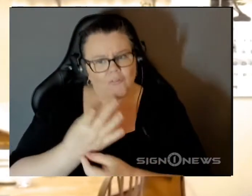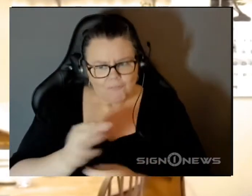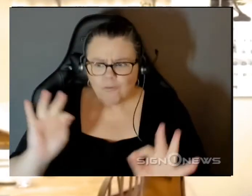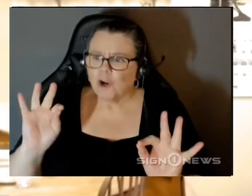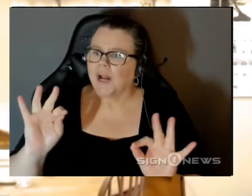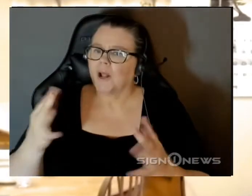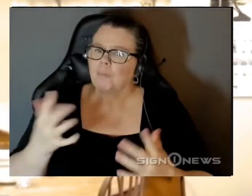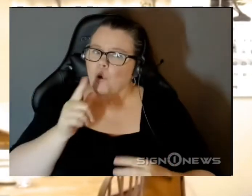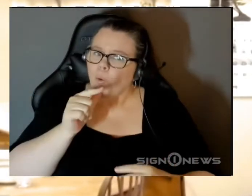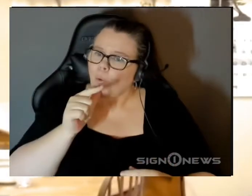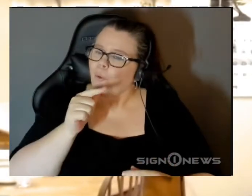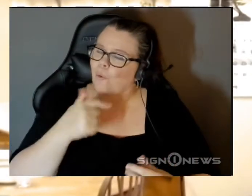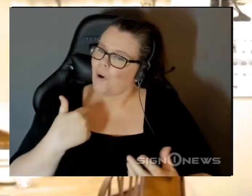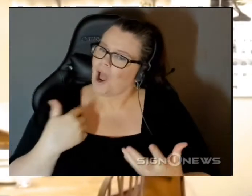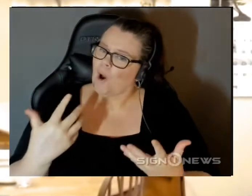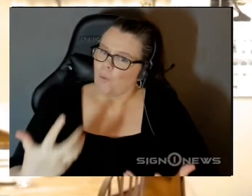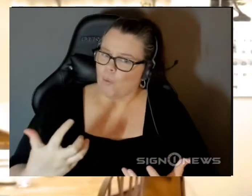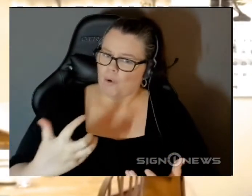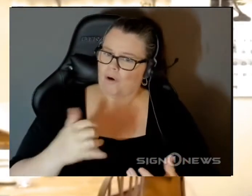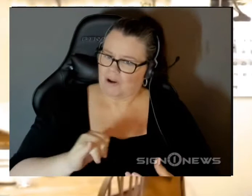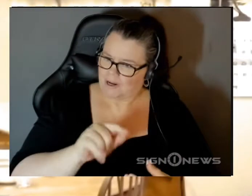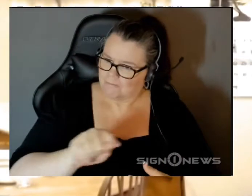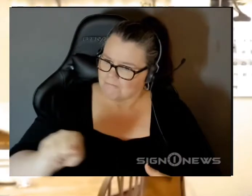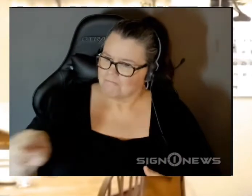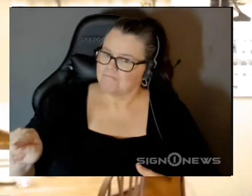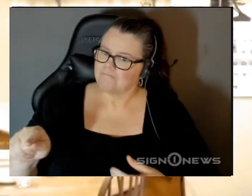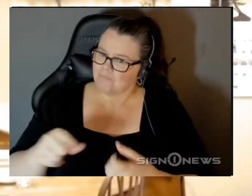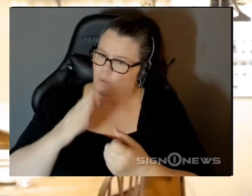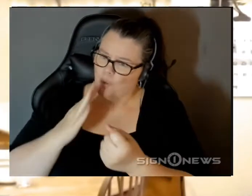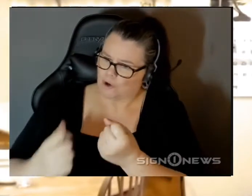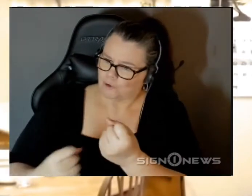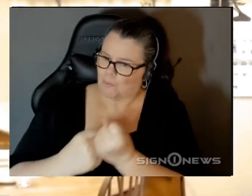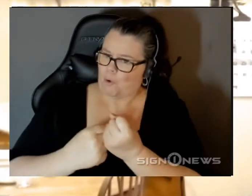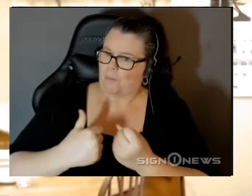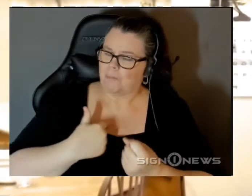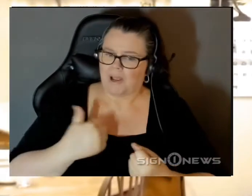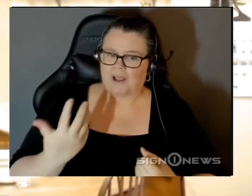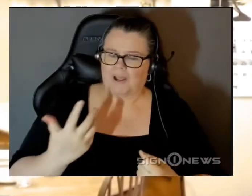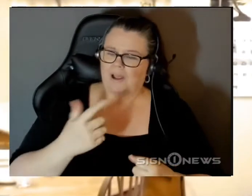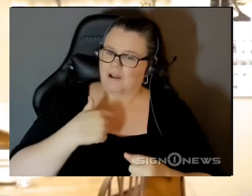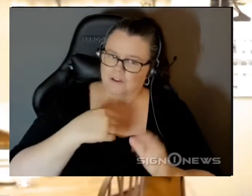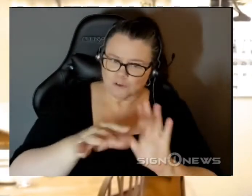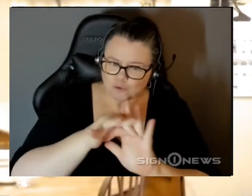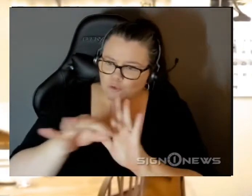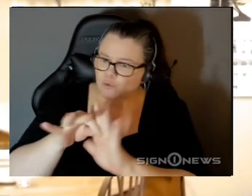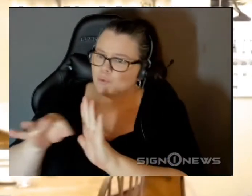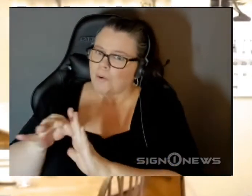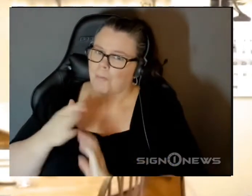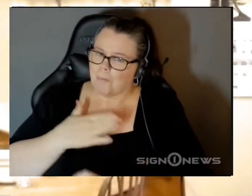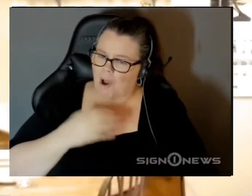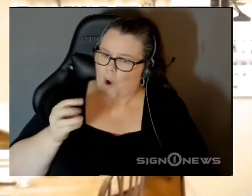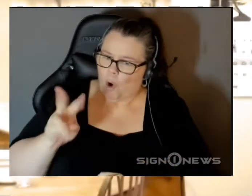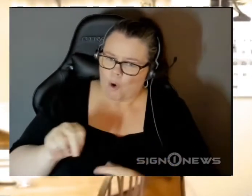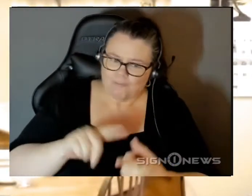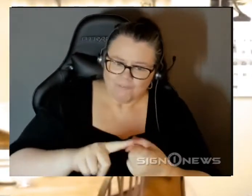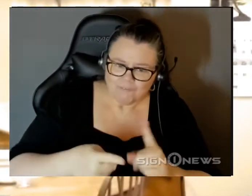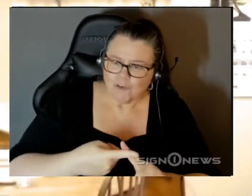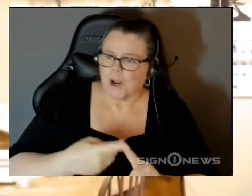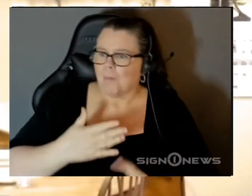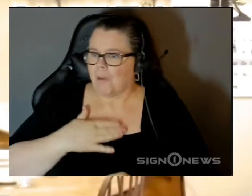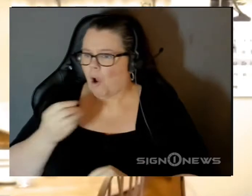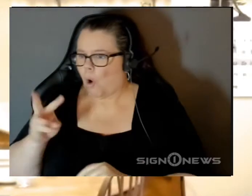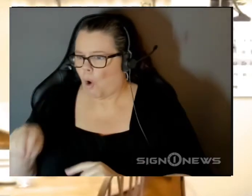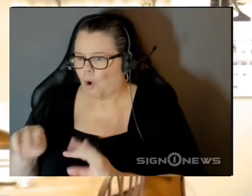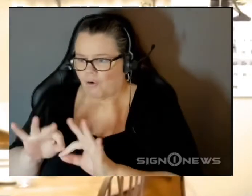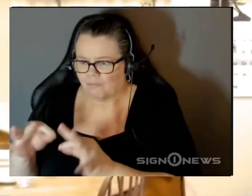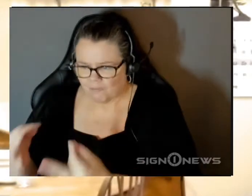family. Everyone has the same rights like everyone else. For example, let's